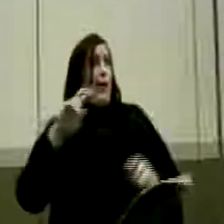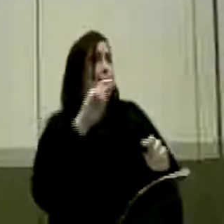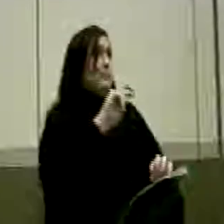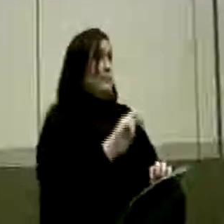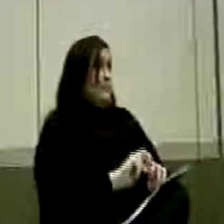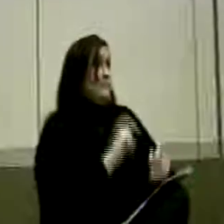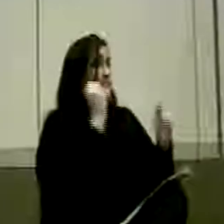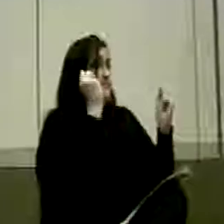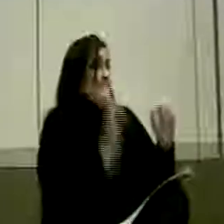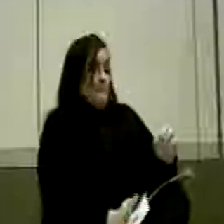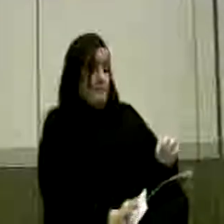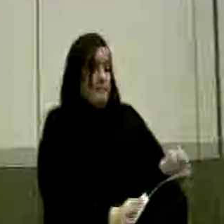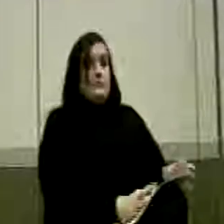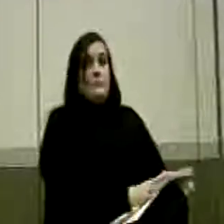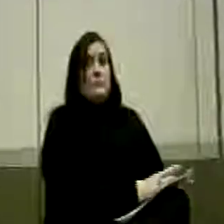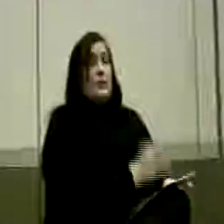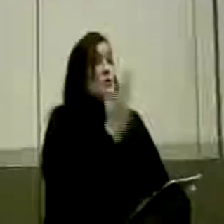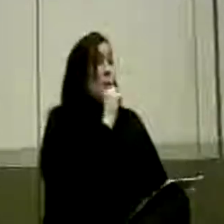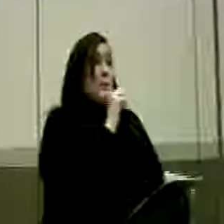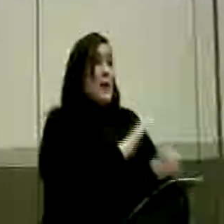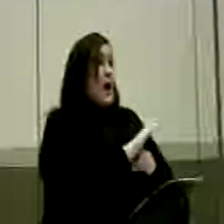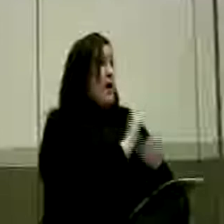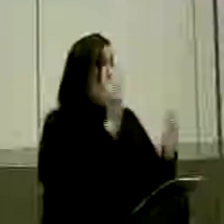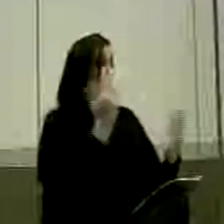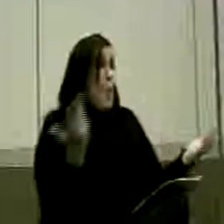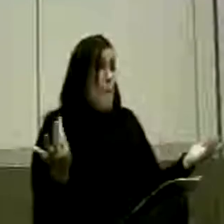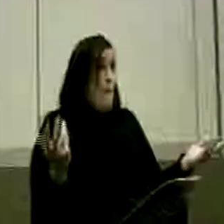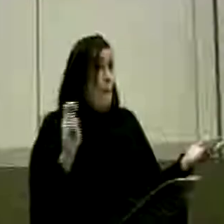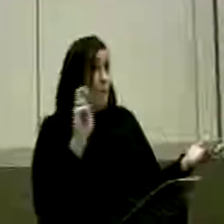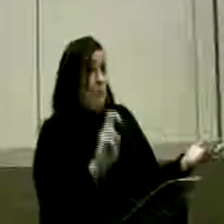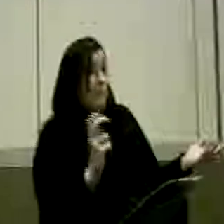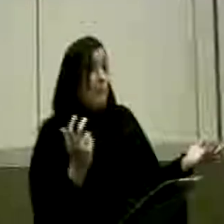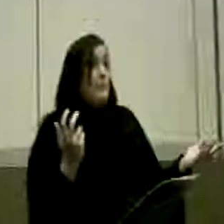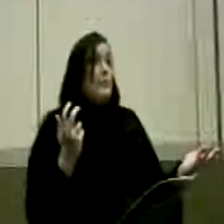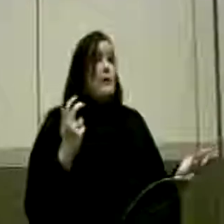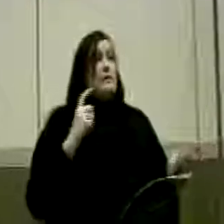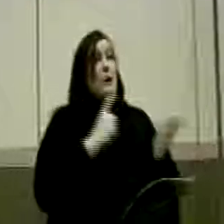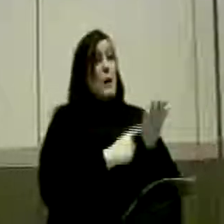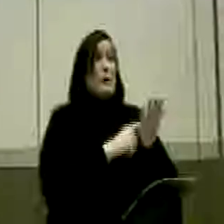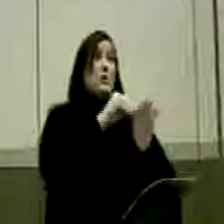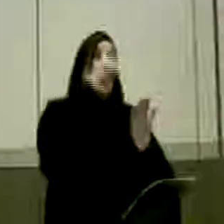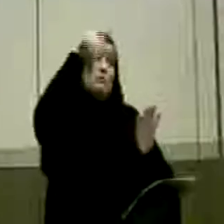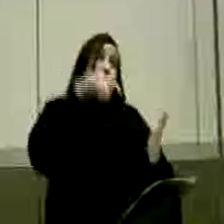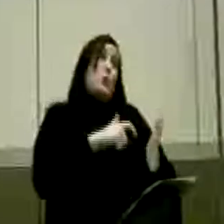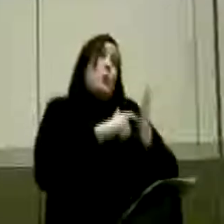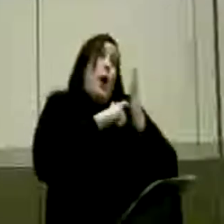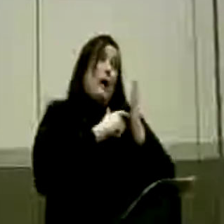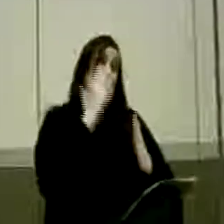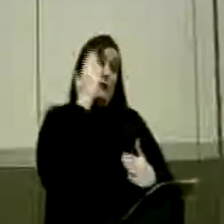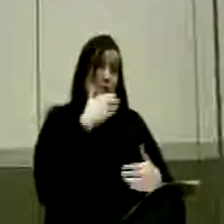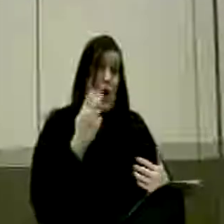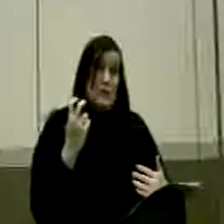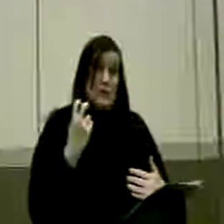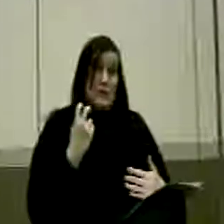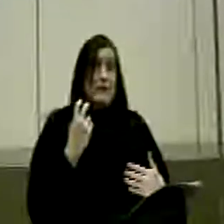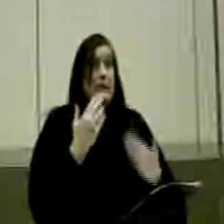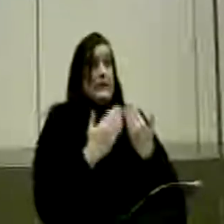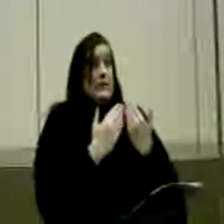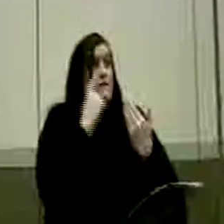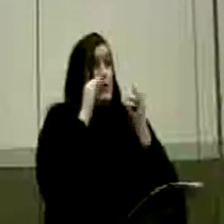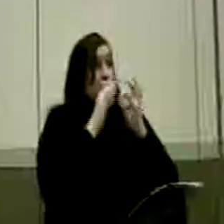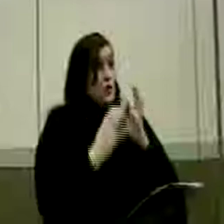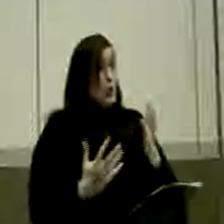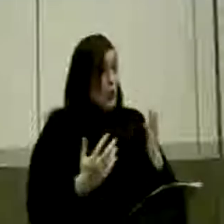classroom, and so there may not be enough room. Sometimes our students have to be in the front when there isn't room to be an interpreter.